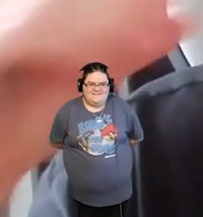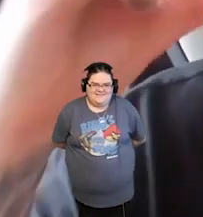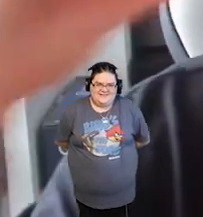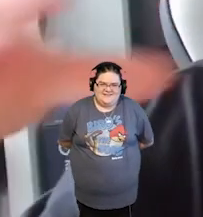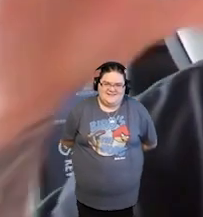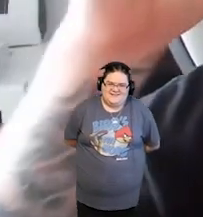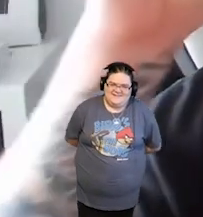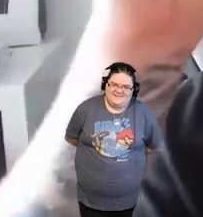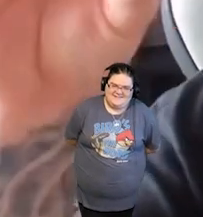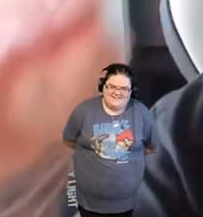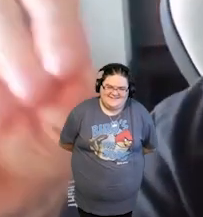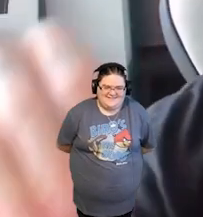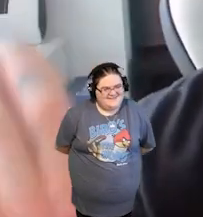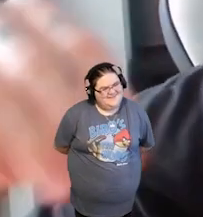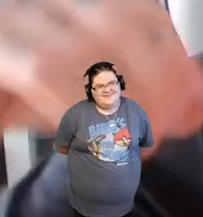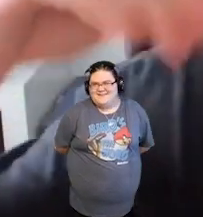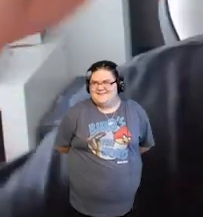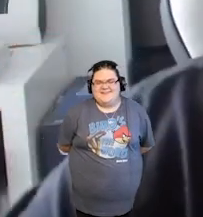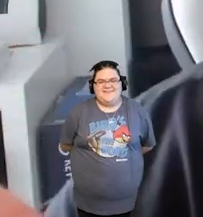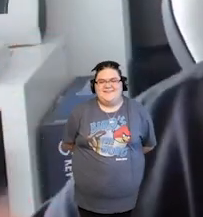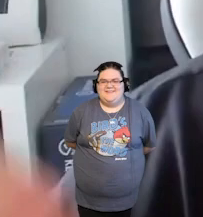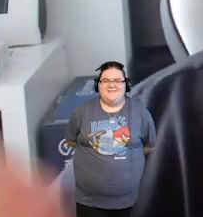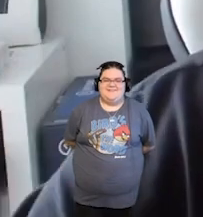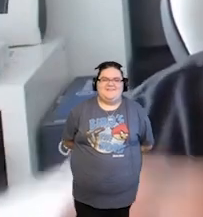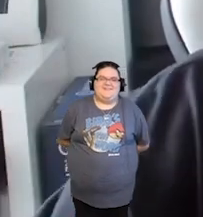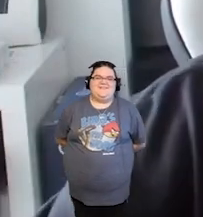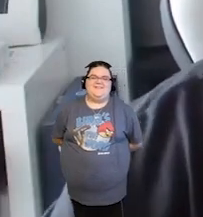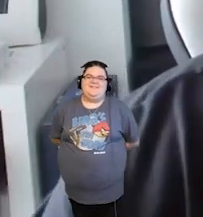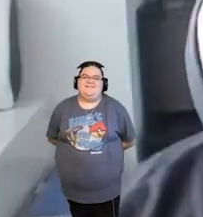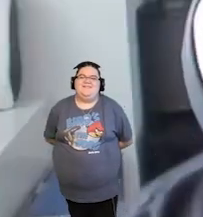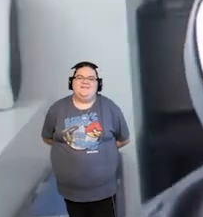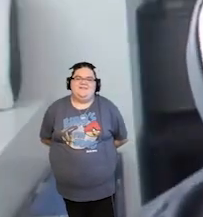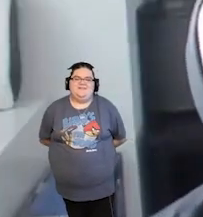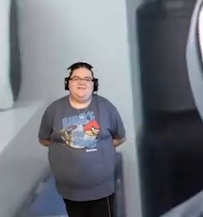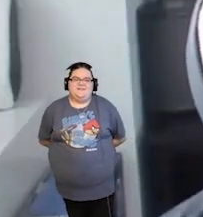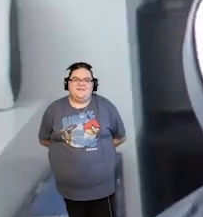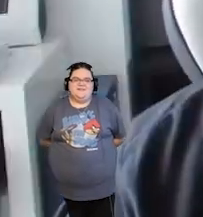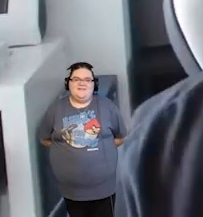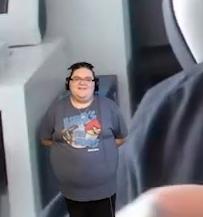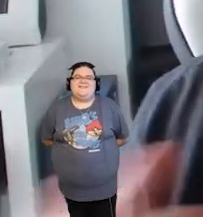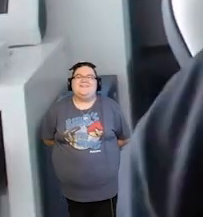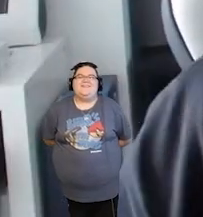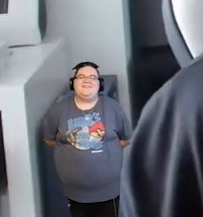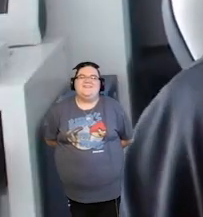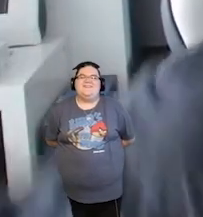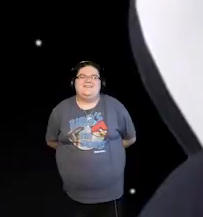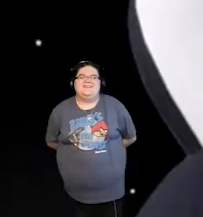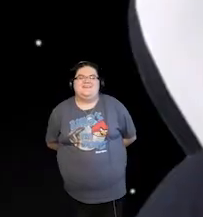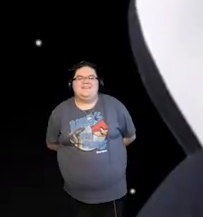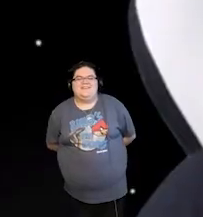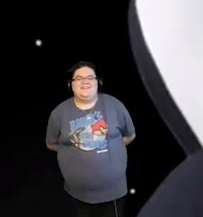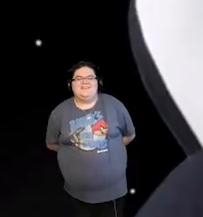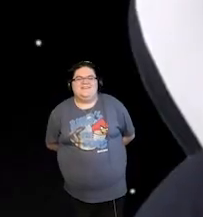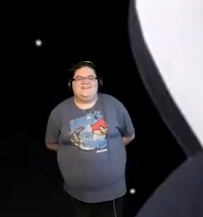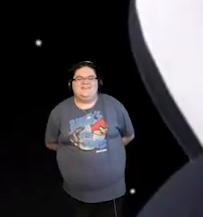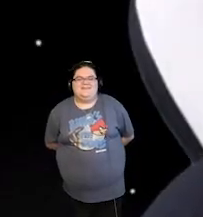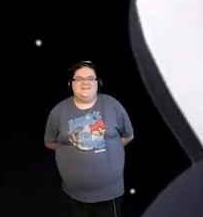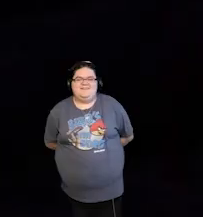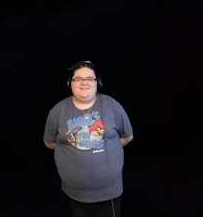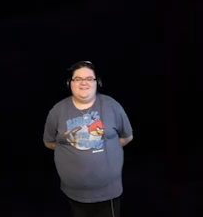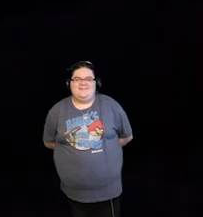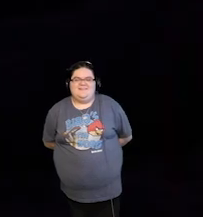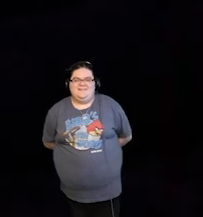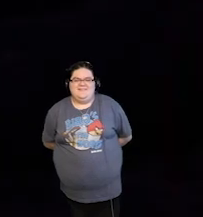He voted so, he bit on it. Yeah, he did. He bit on it so quickly and then said buddy and then said, I didn't say buddy. So I was like, what the fuck? I didn't even remember saying buddy, you